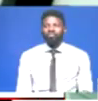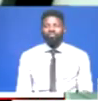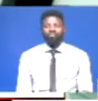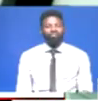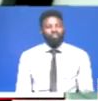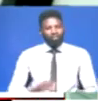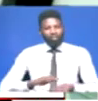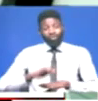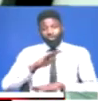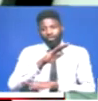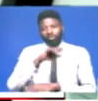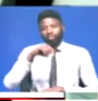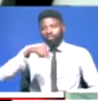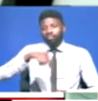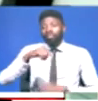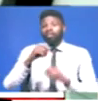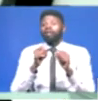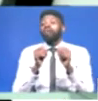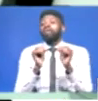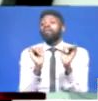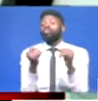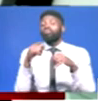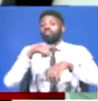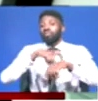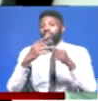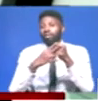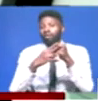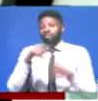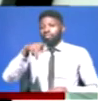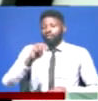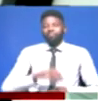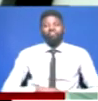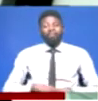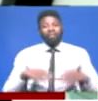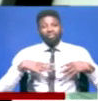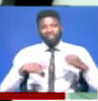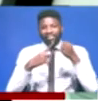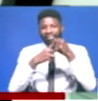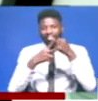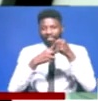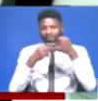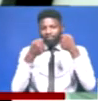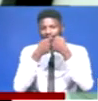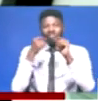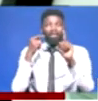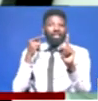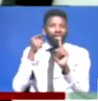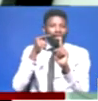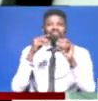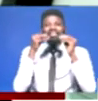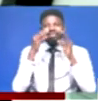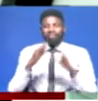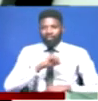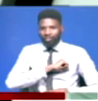Good evening. This is Prime Edition. Now, seven candidates will face off for the position of Speaker of the Senate. The seven from a